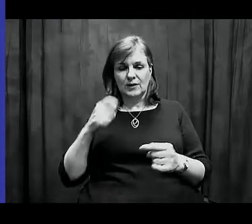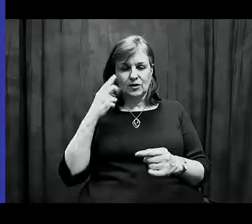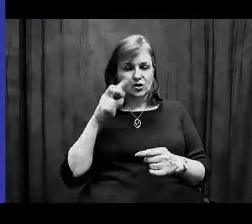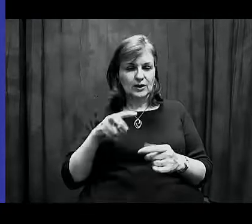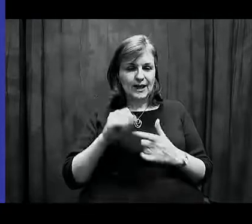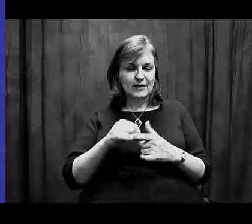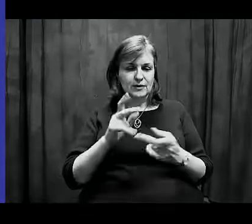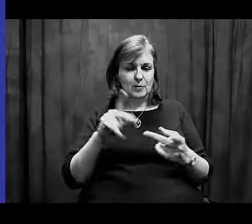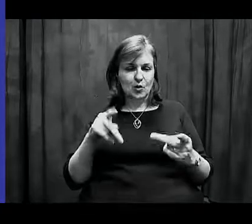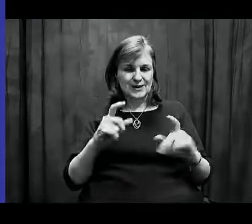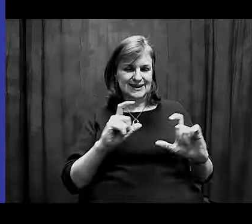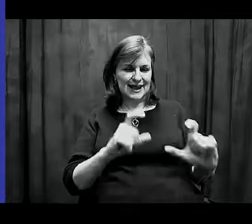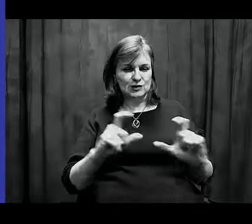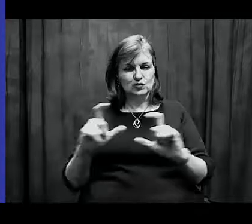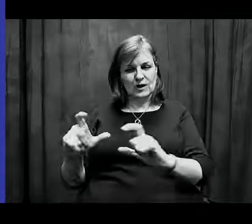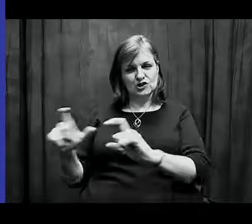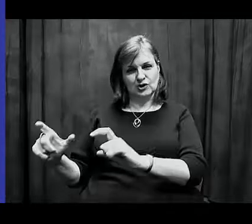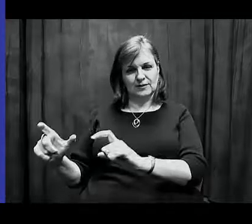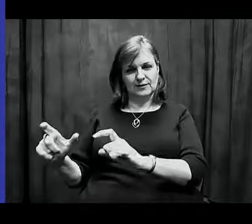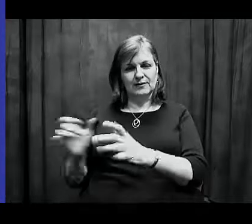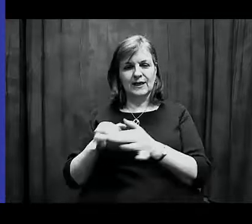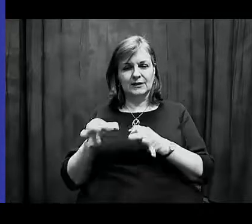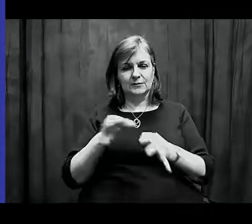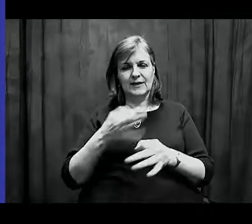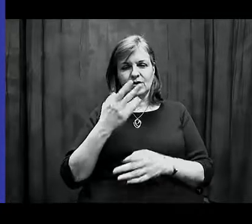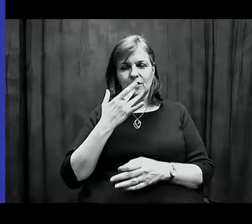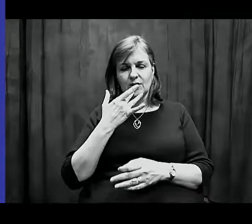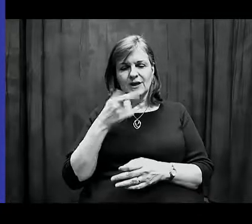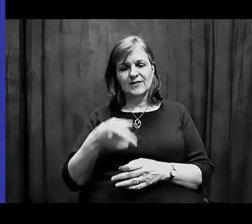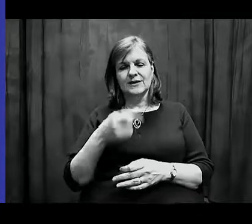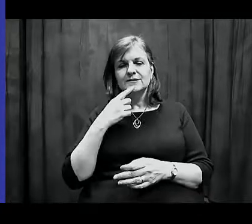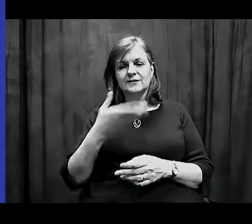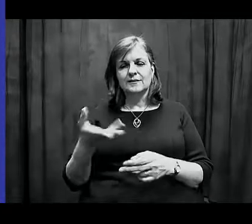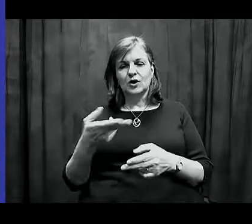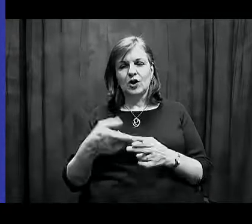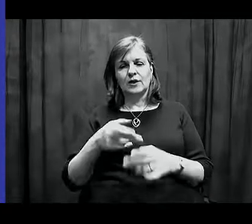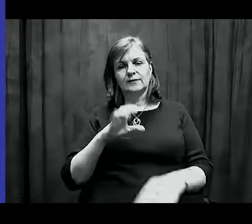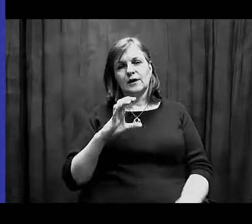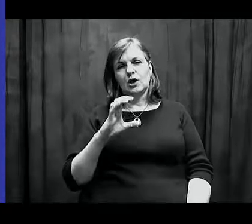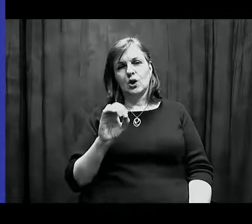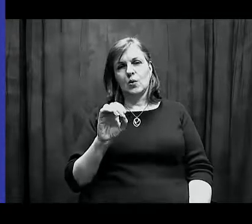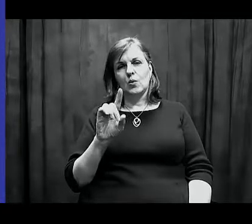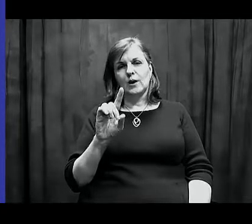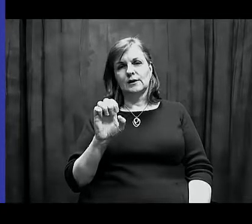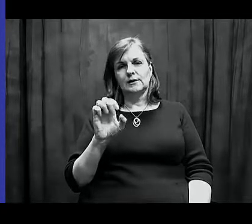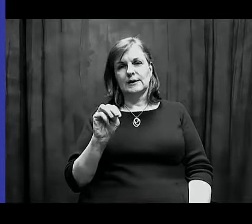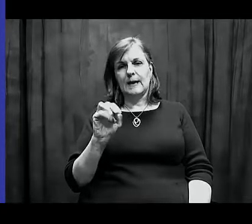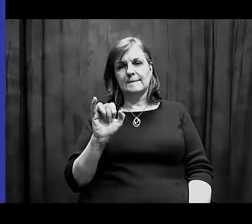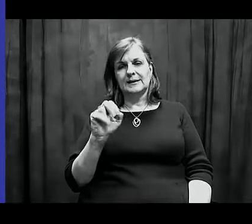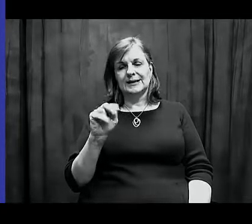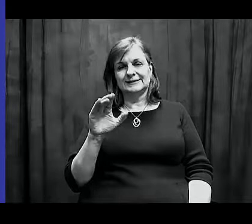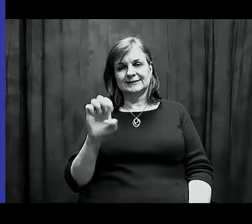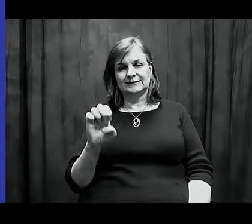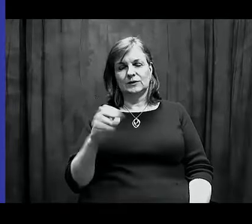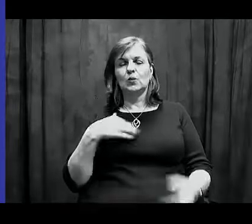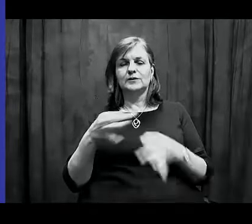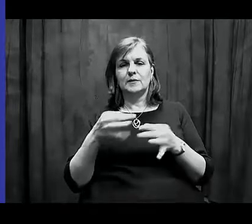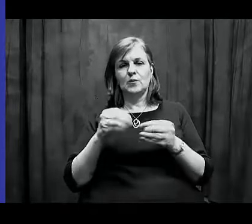So we'll actually have to look at concentration of proteins to explain this. This is actually a phenomenon known as